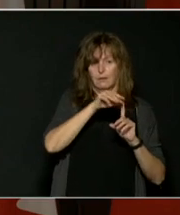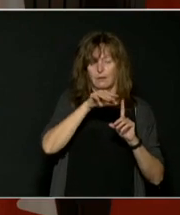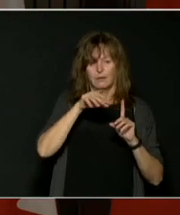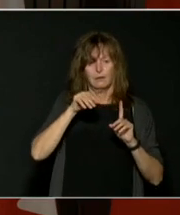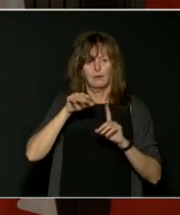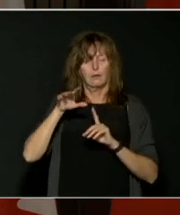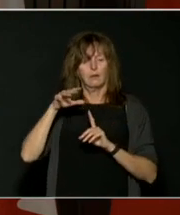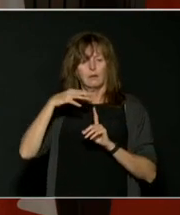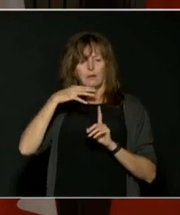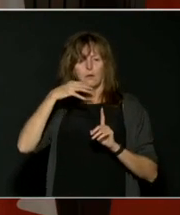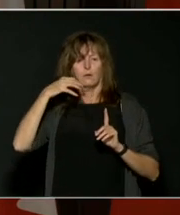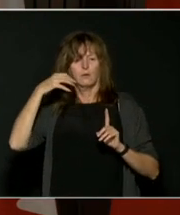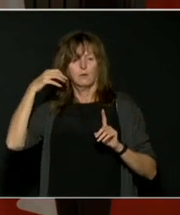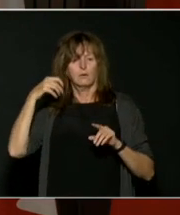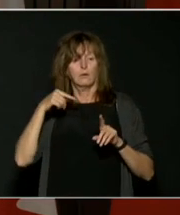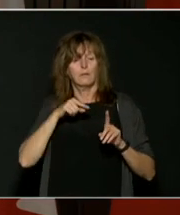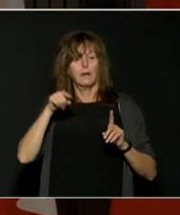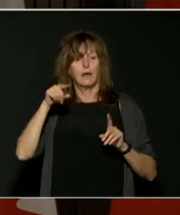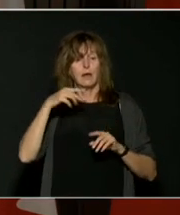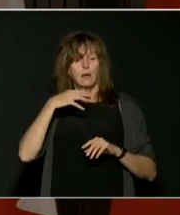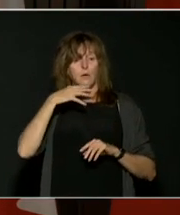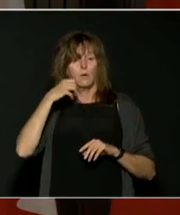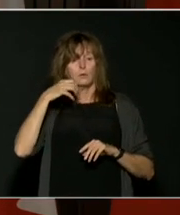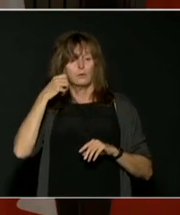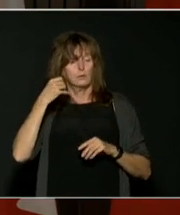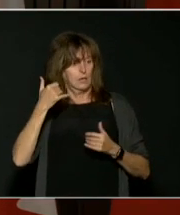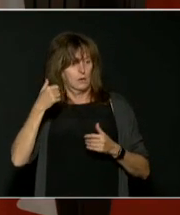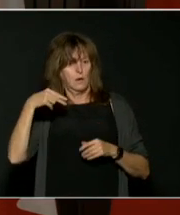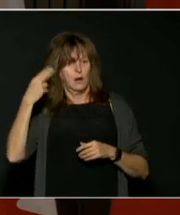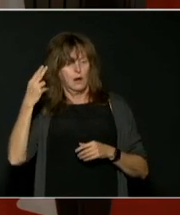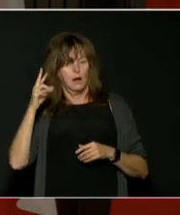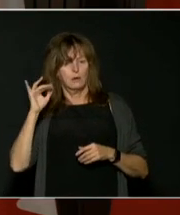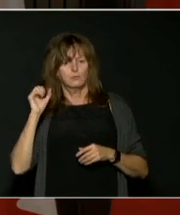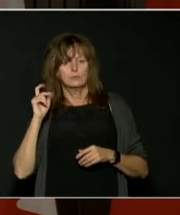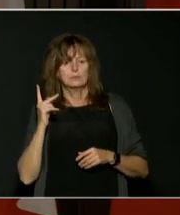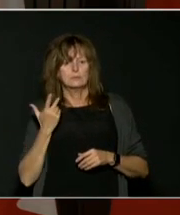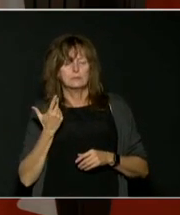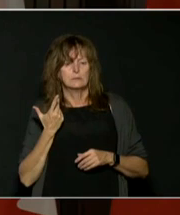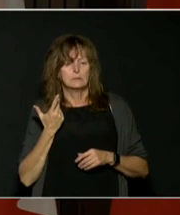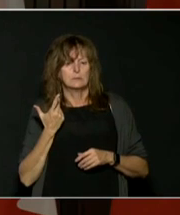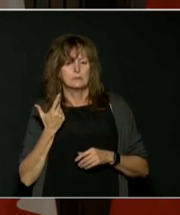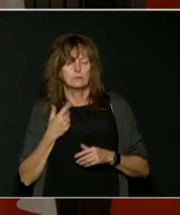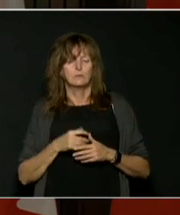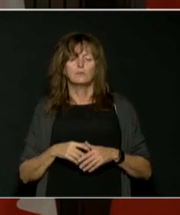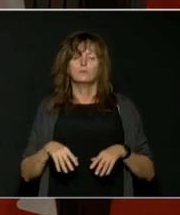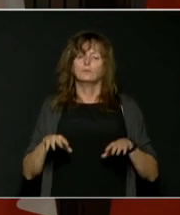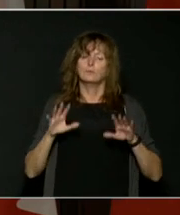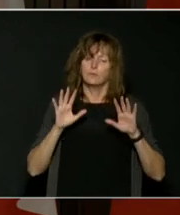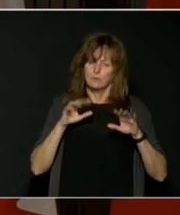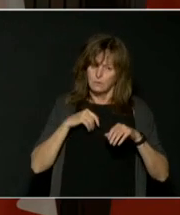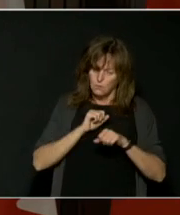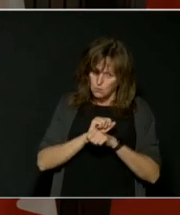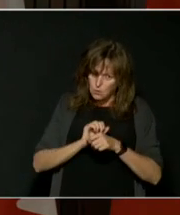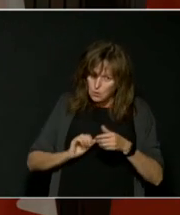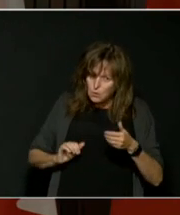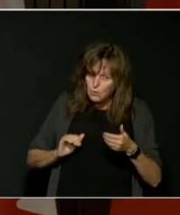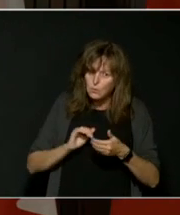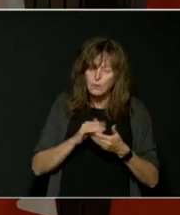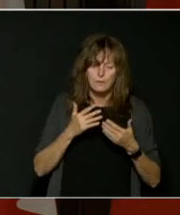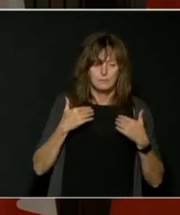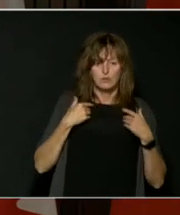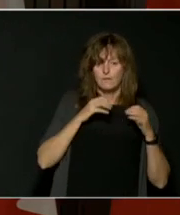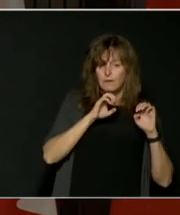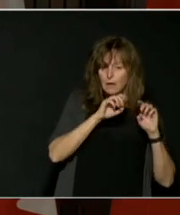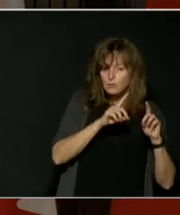who are more at risk. So we're working very closely as well with the Ministry of Education, Long-Term Care, and